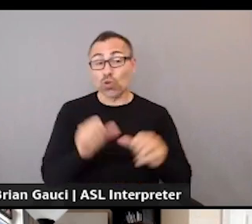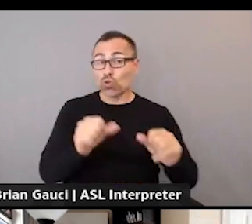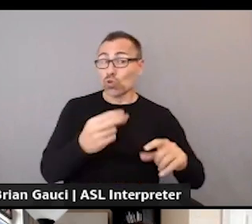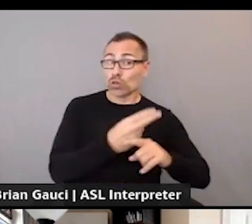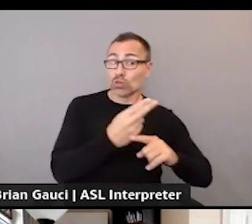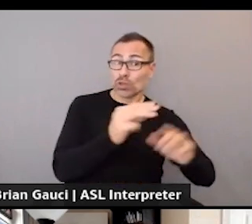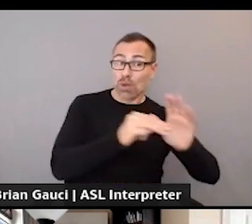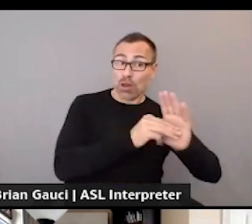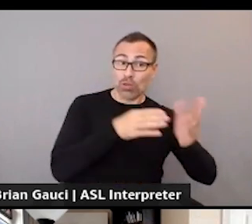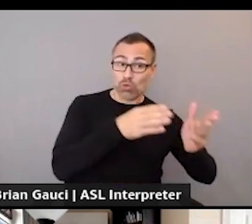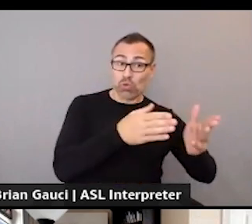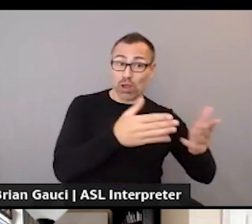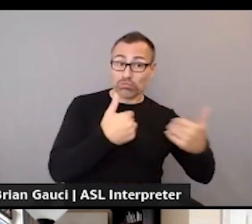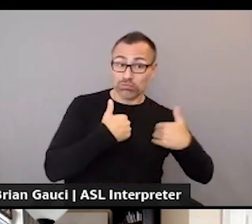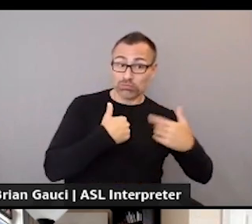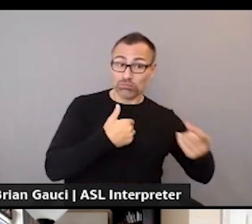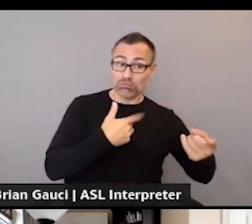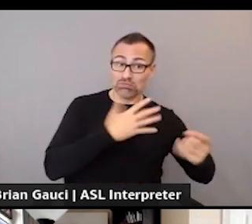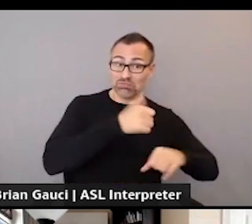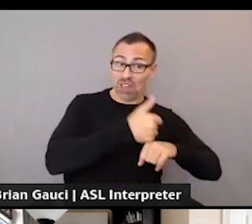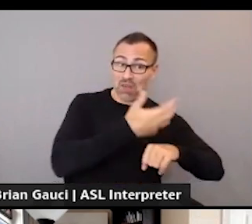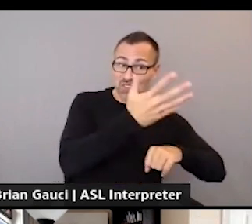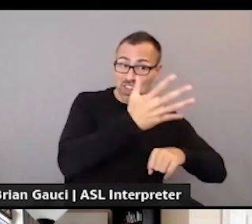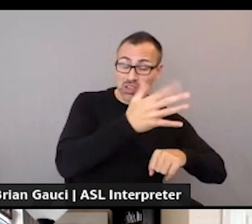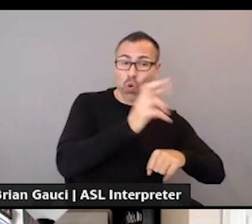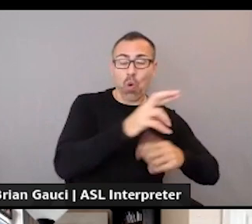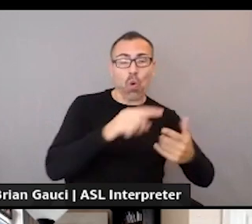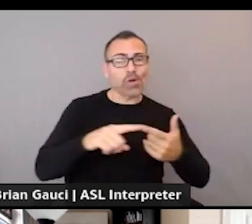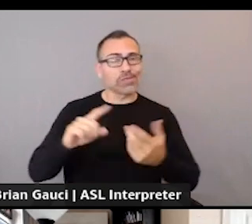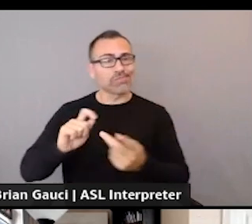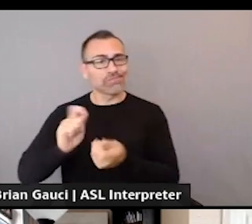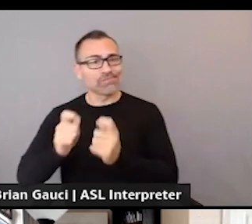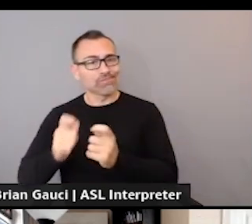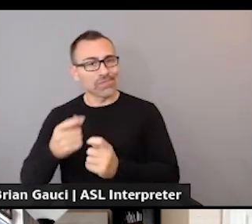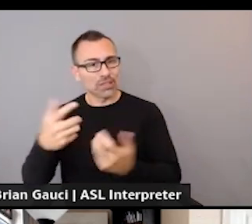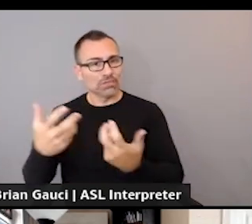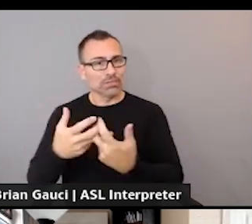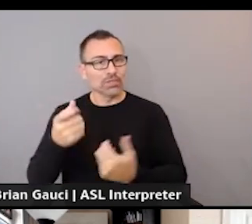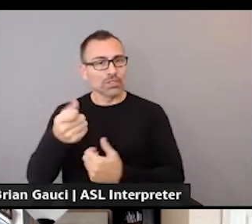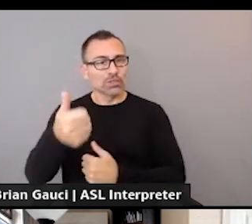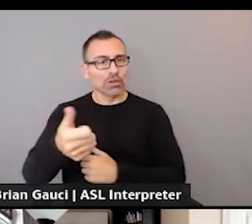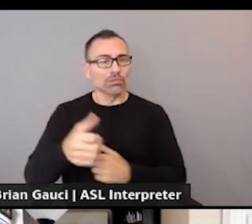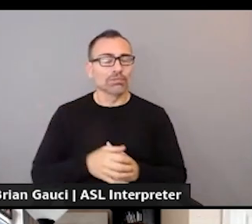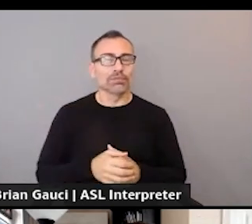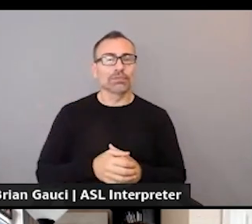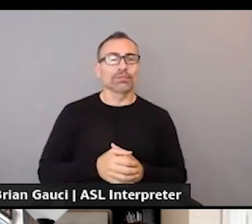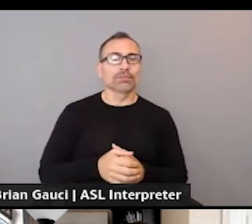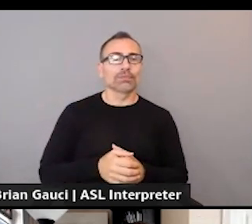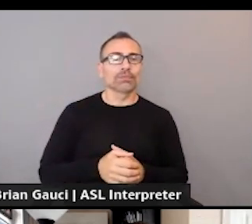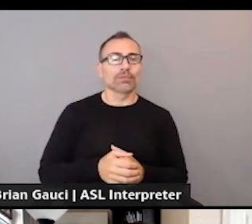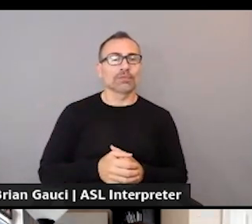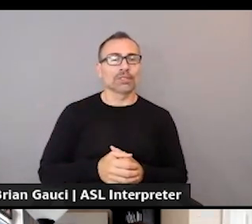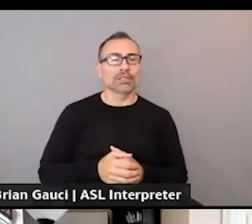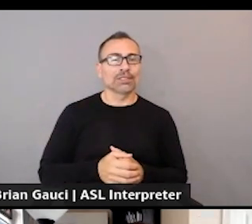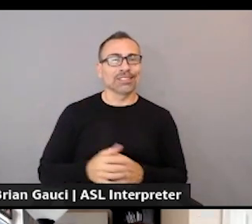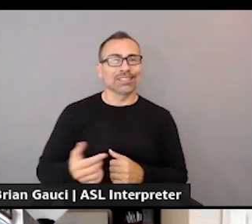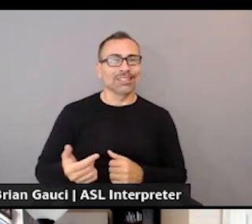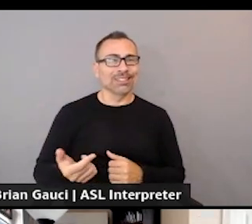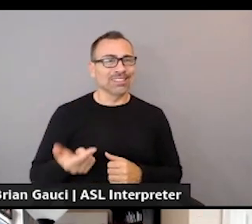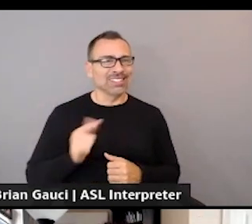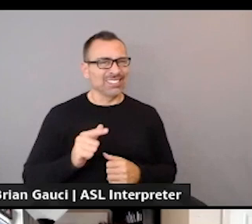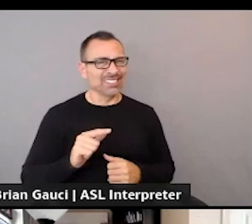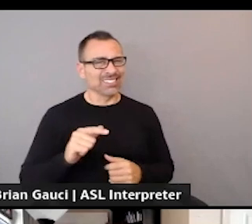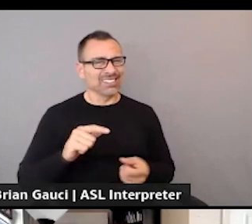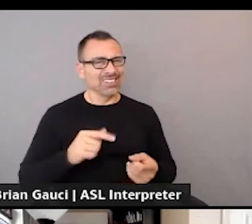doing in the first few minutes, and then or you could even customize it. Cool. We've got two great questions in the